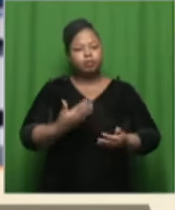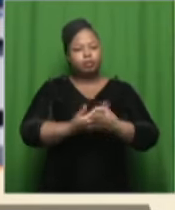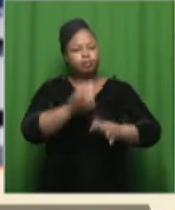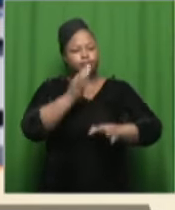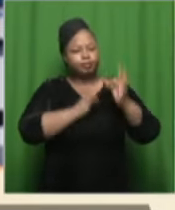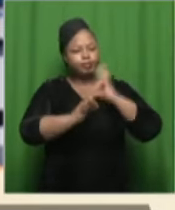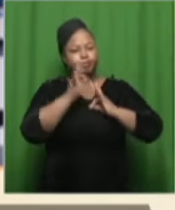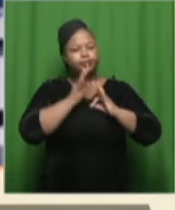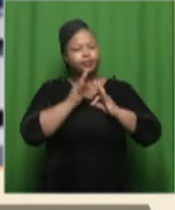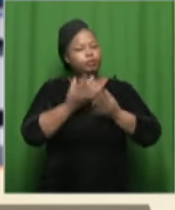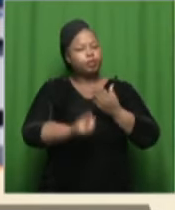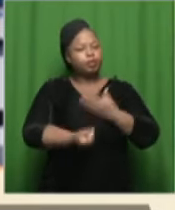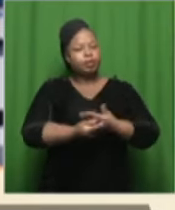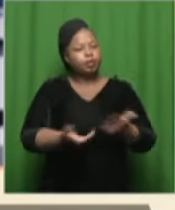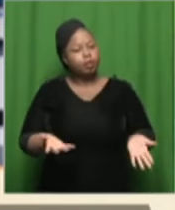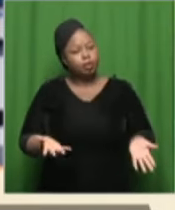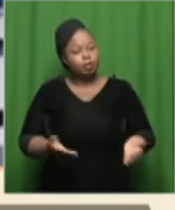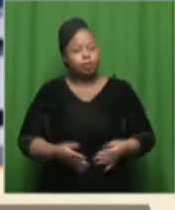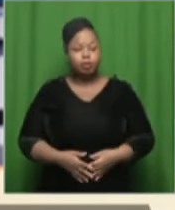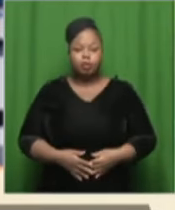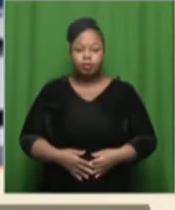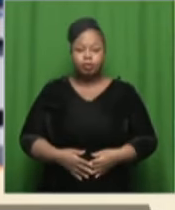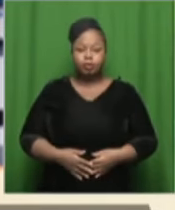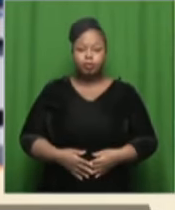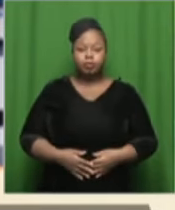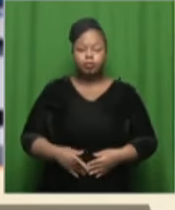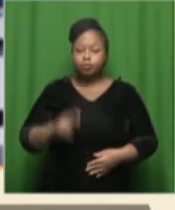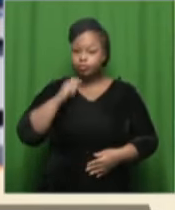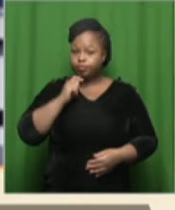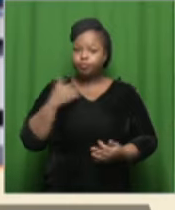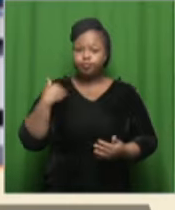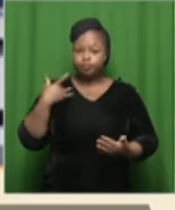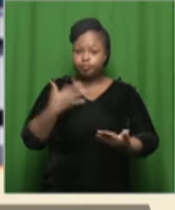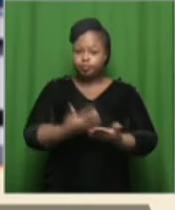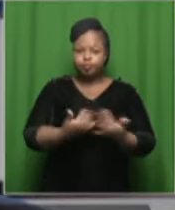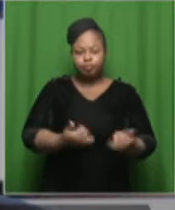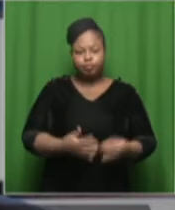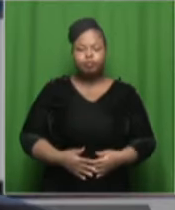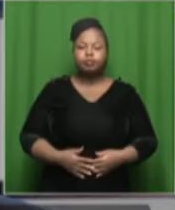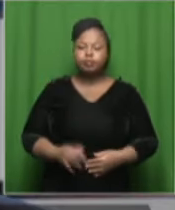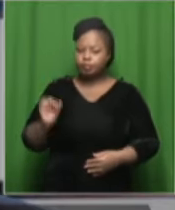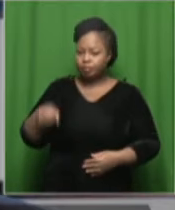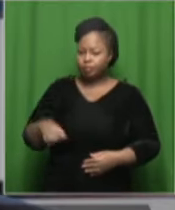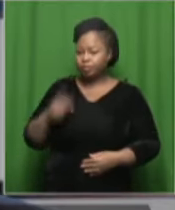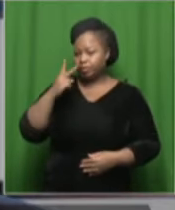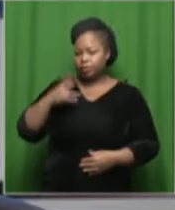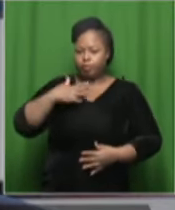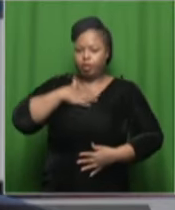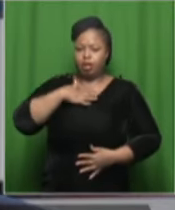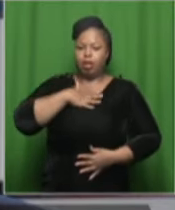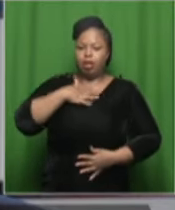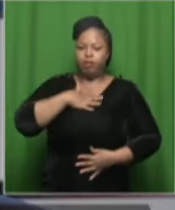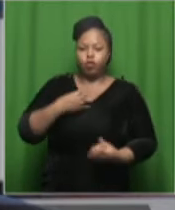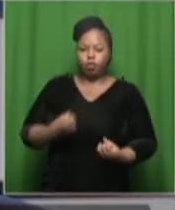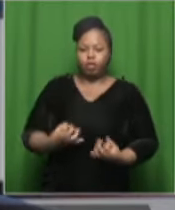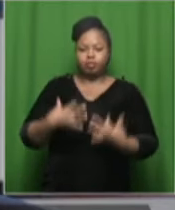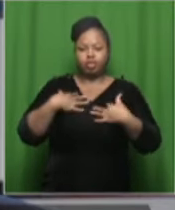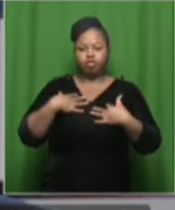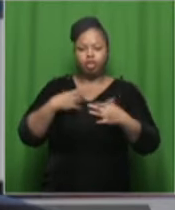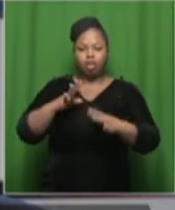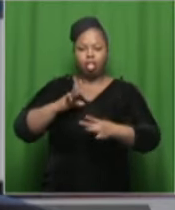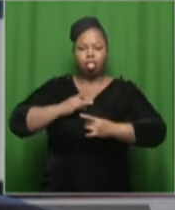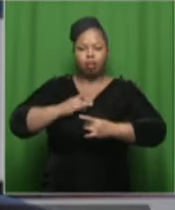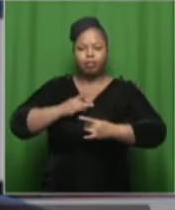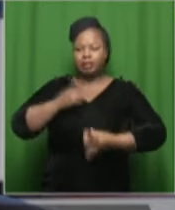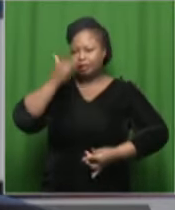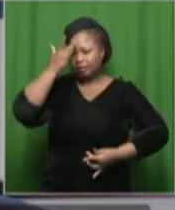the phenomenon occurring, the reality on the ground that it's had to date. Okay, so we are seeing a lot of respiratory tract infections and quite a lot of